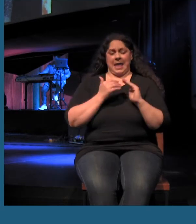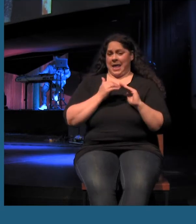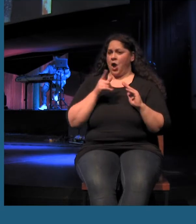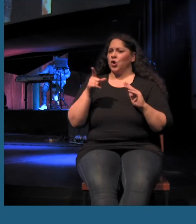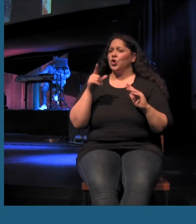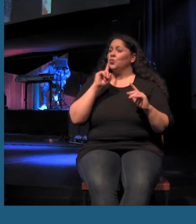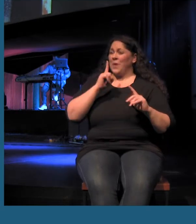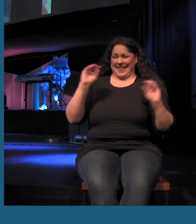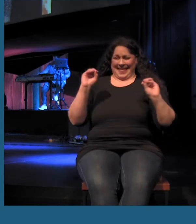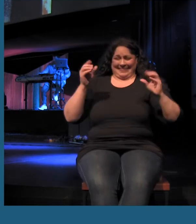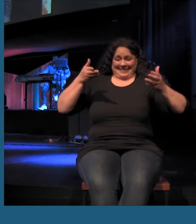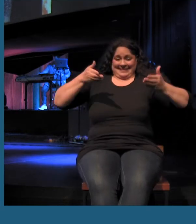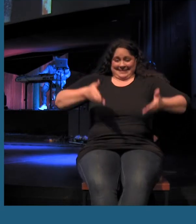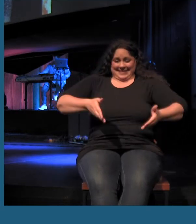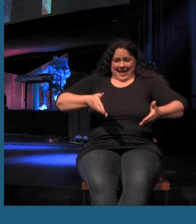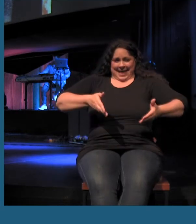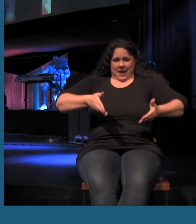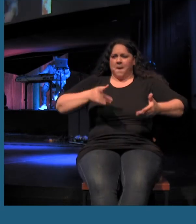present.